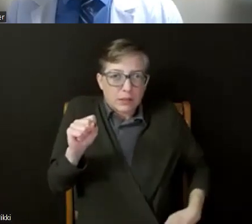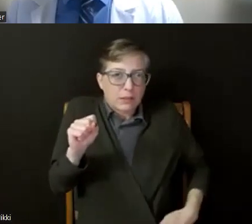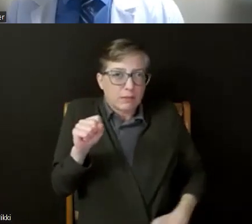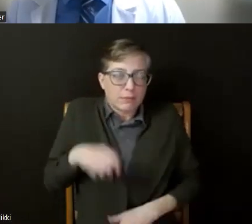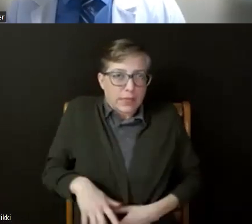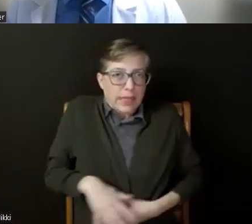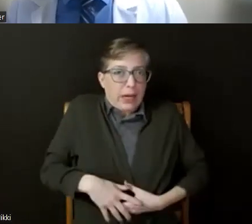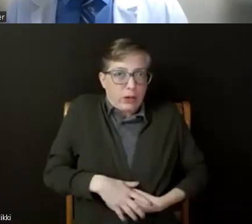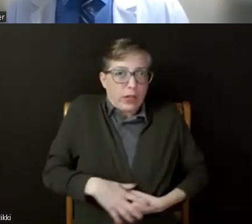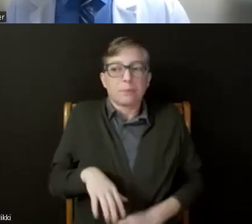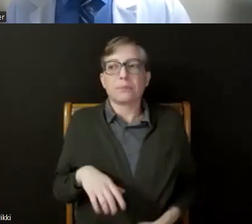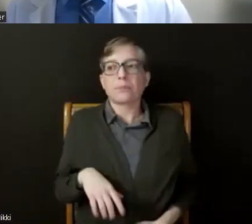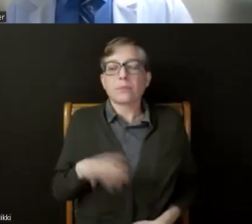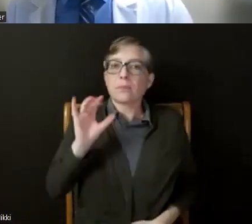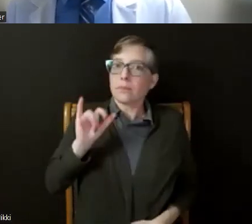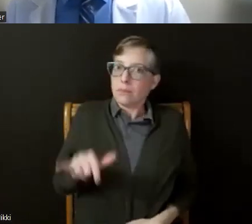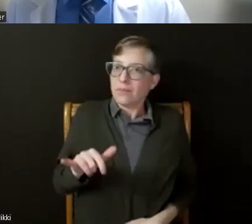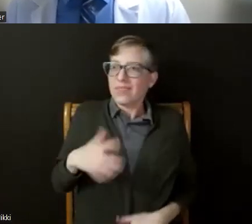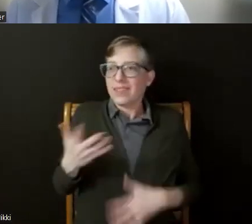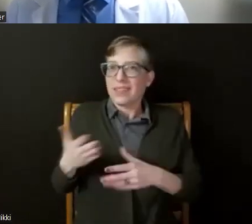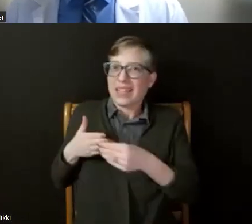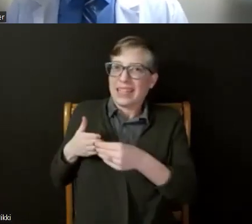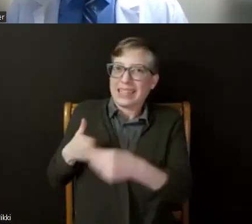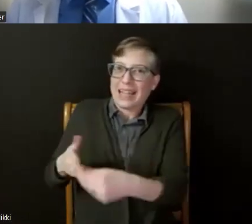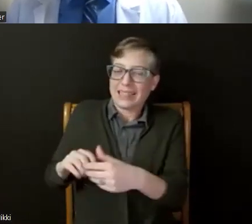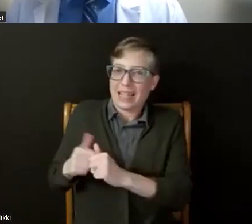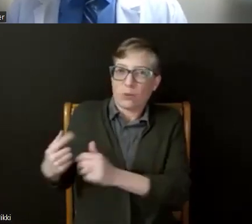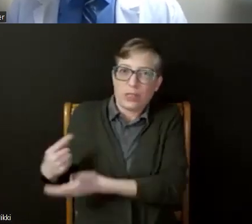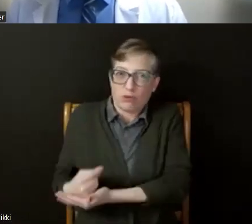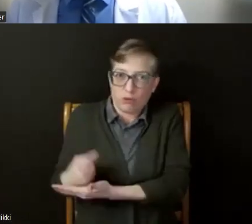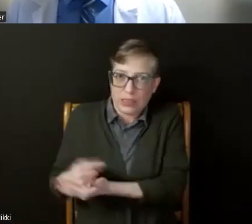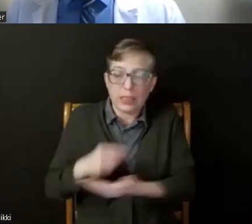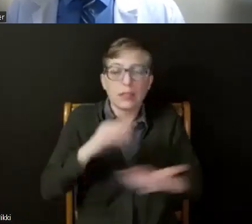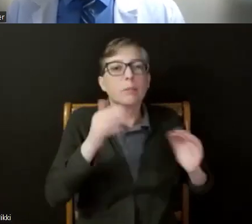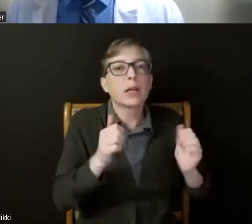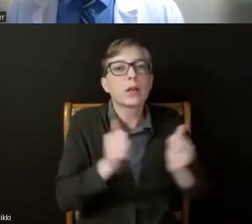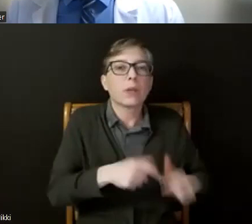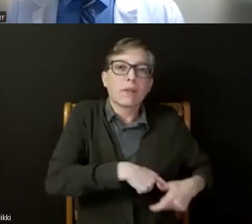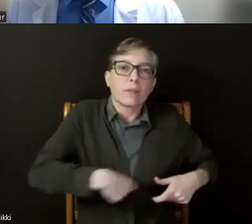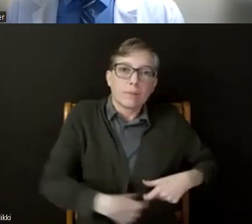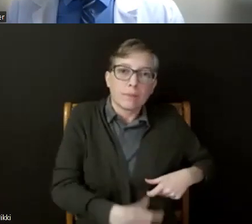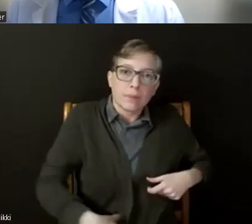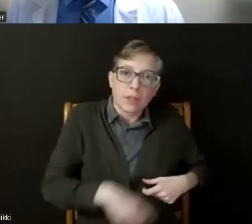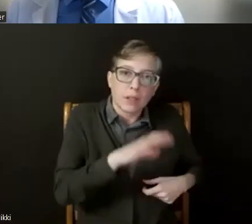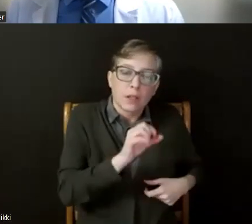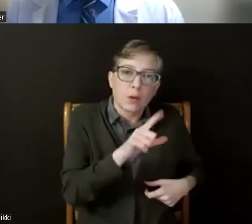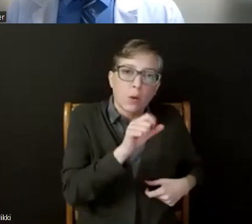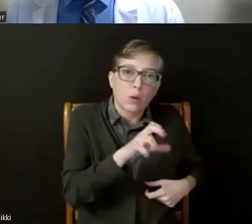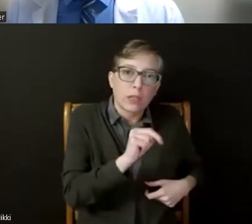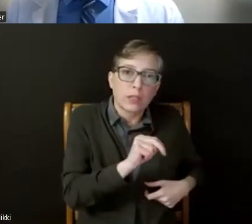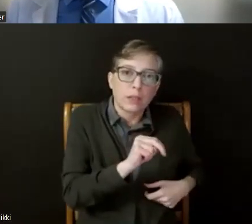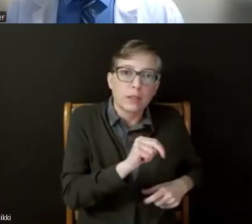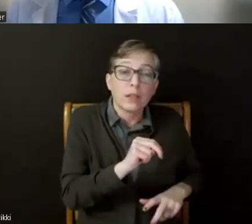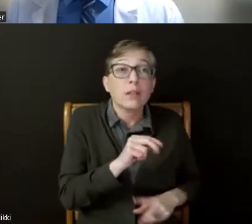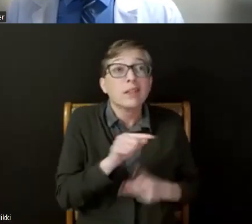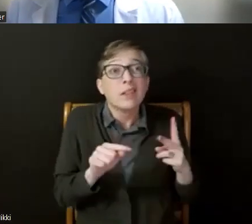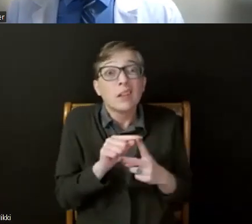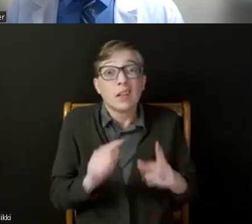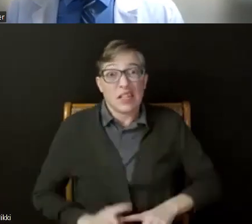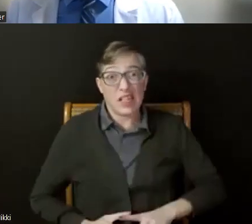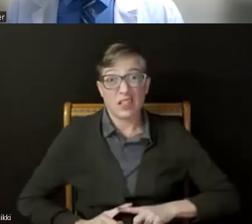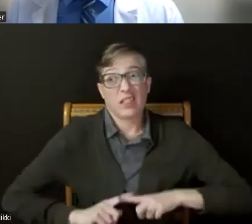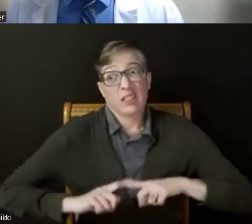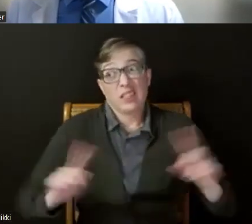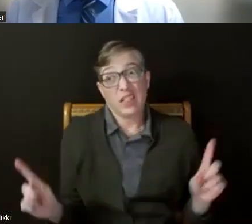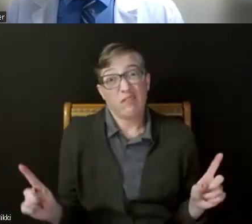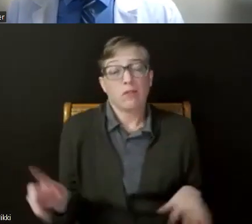is treated versus colon cancer, not so much that they are 2 completely different beasts. There are some subtle differences in some of